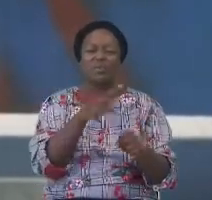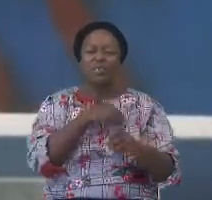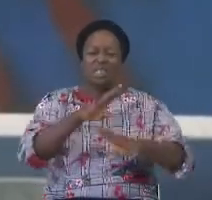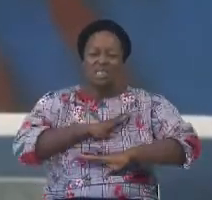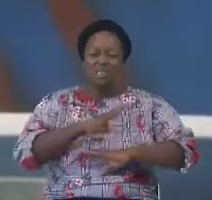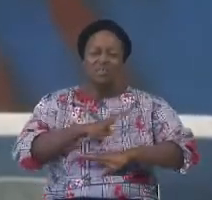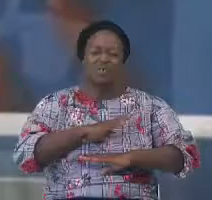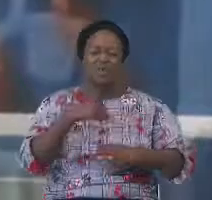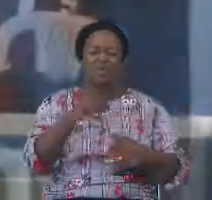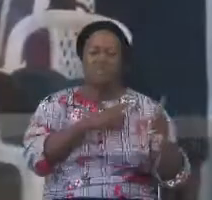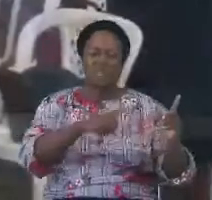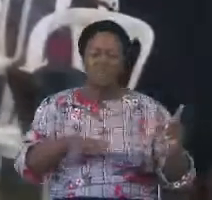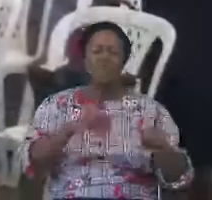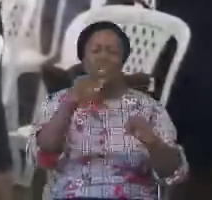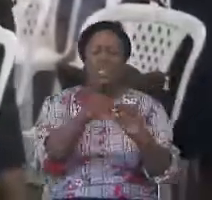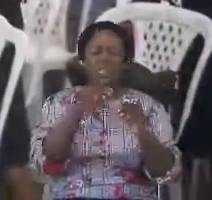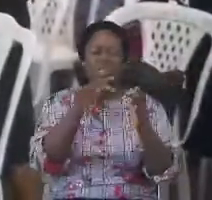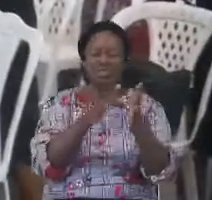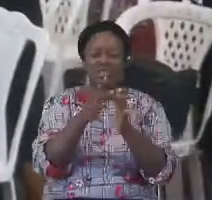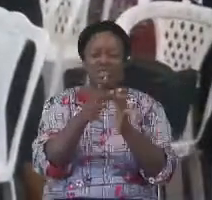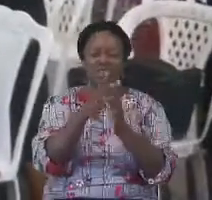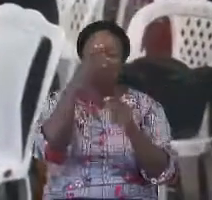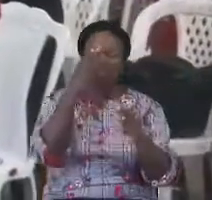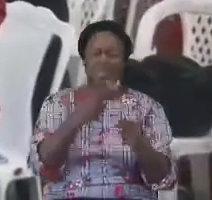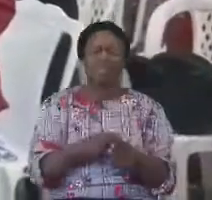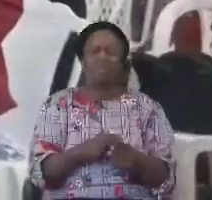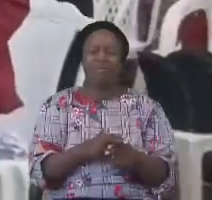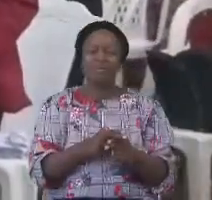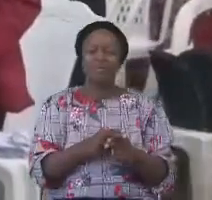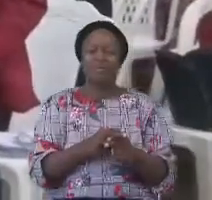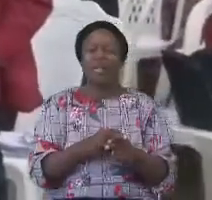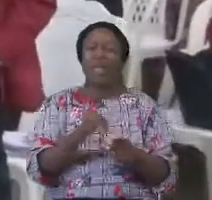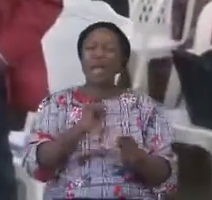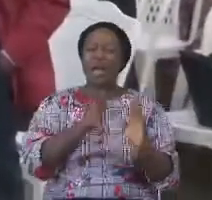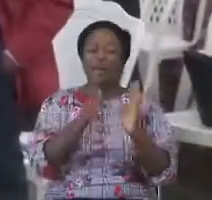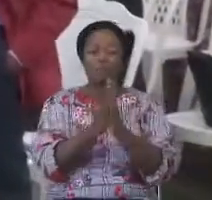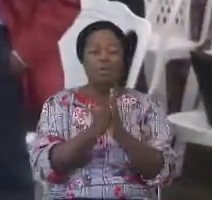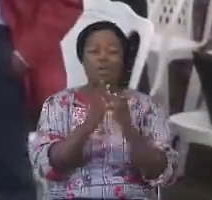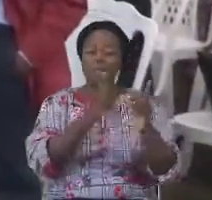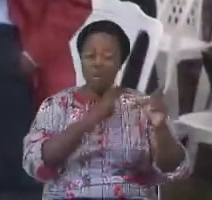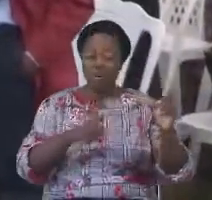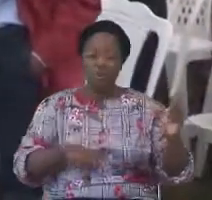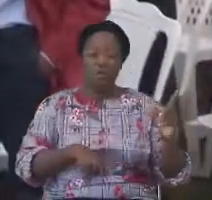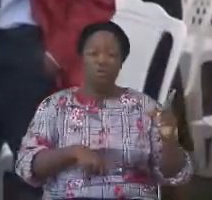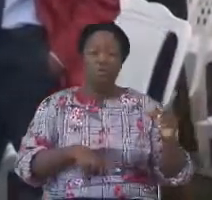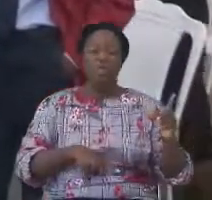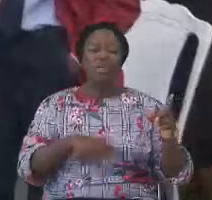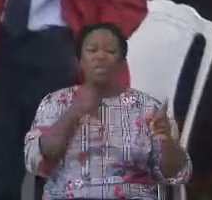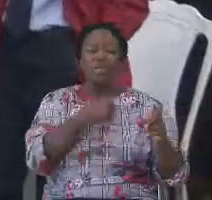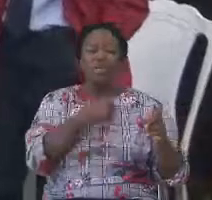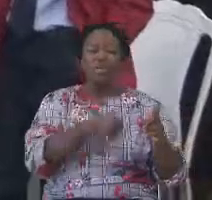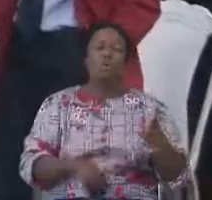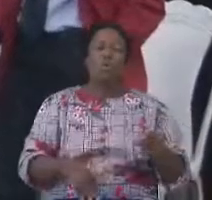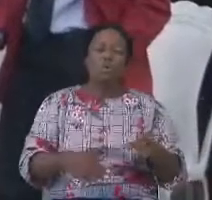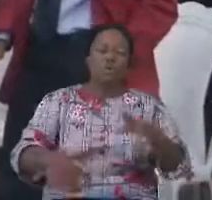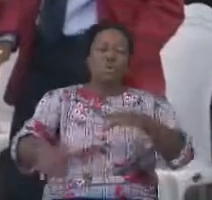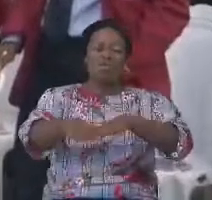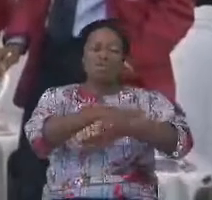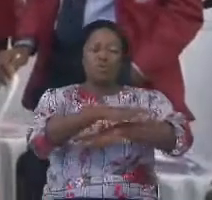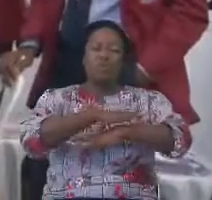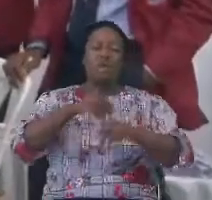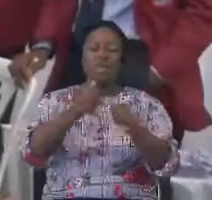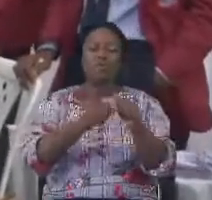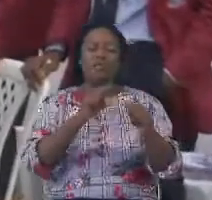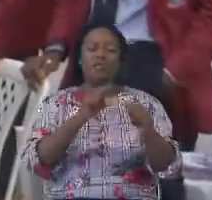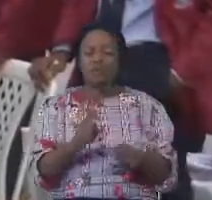lord in the assurance of the lord in the salvation satisfaction of the lord in jesus name i